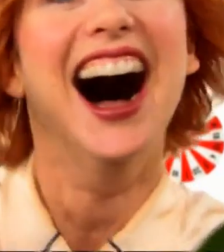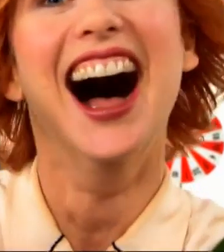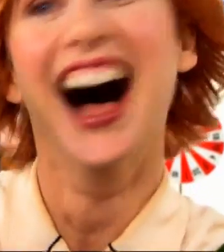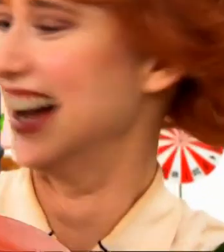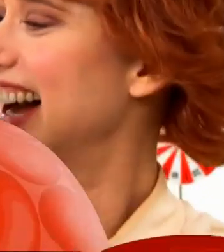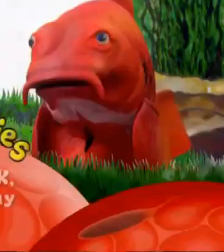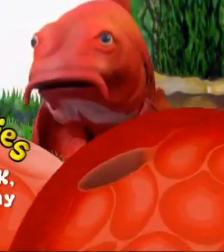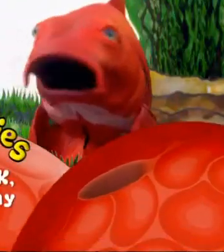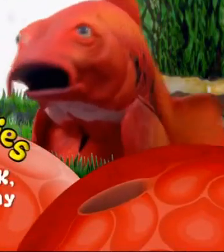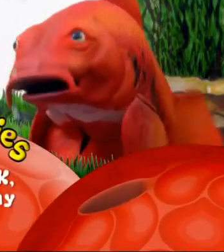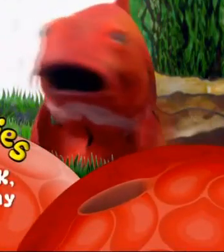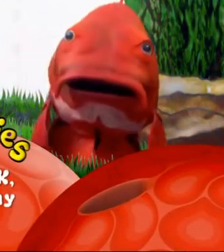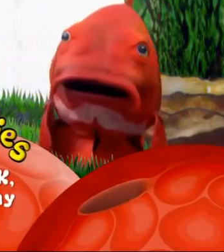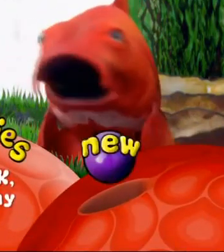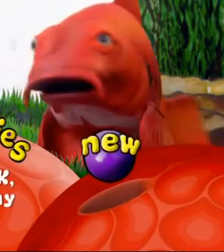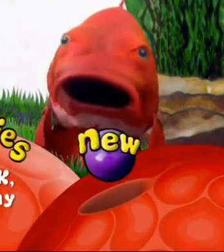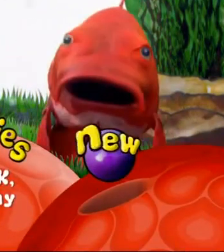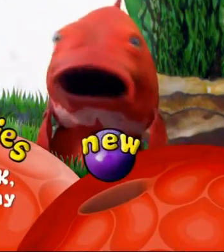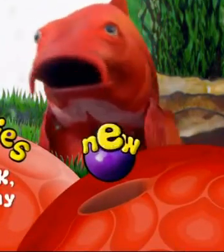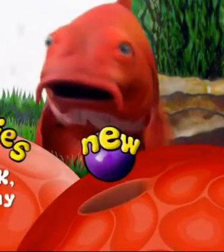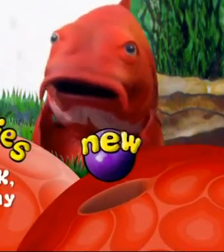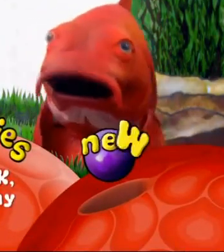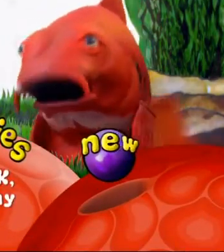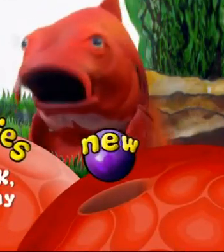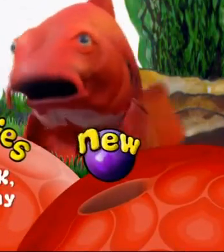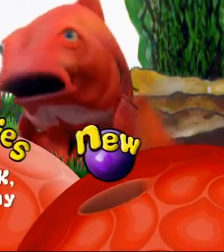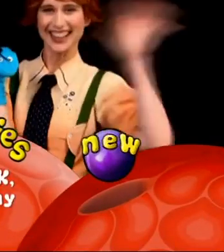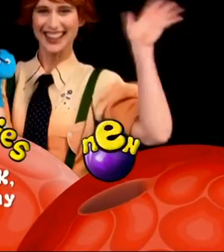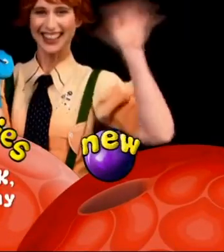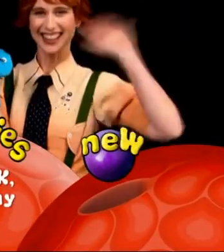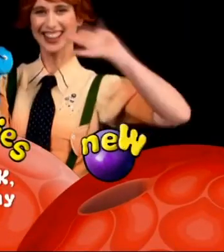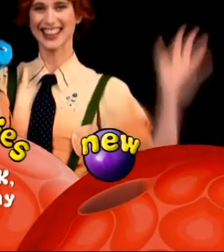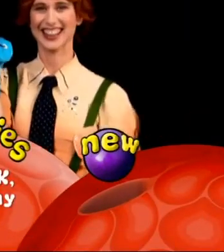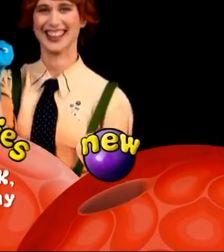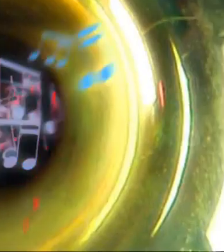What is a CBeebie? Oh, I'm not sure, Frank. Maybe it's a place you can see BBs.